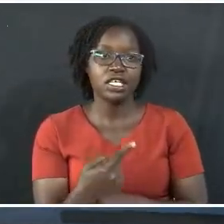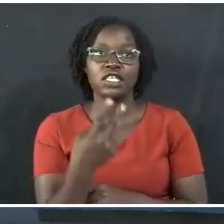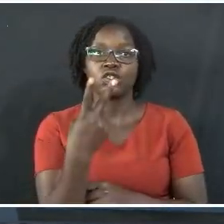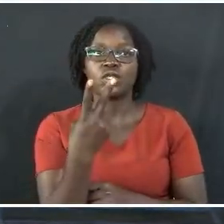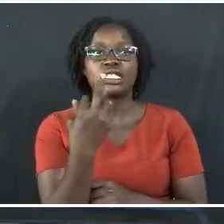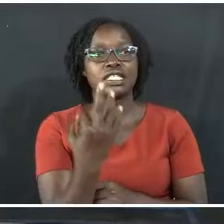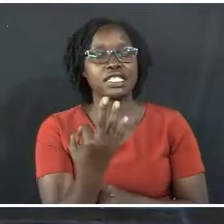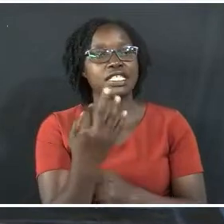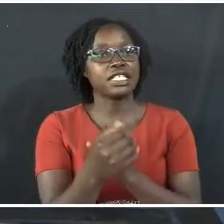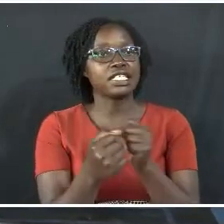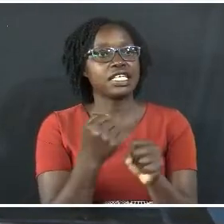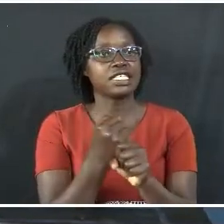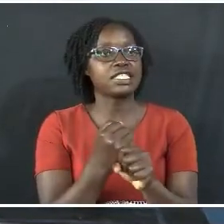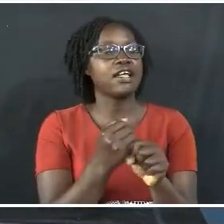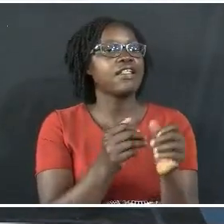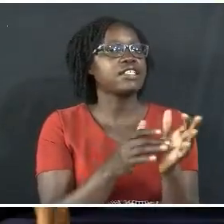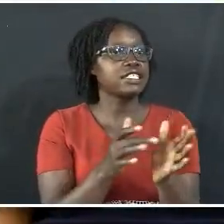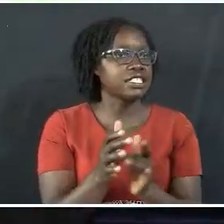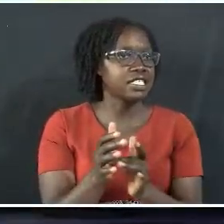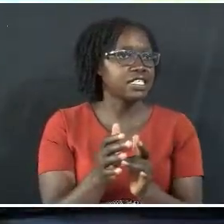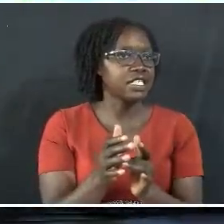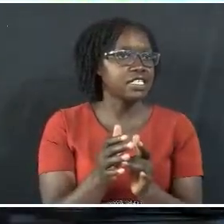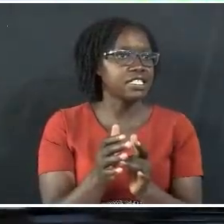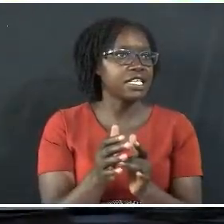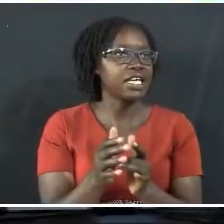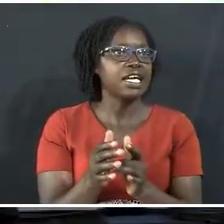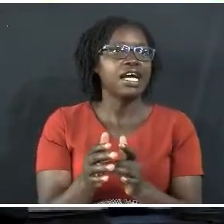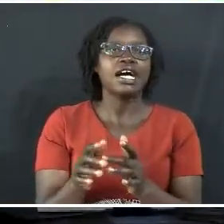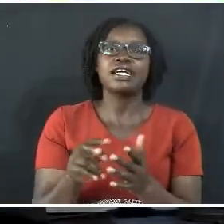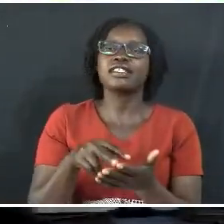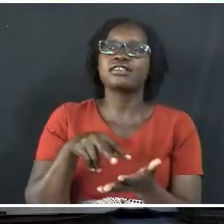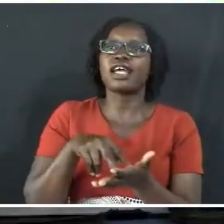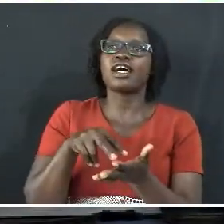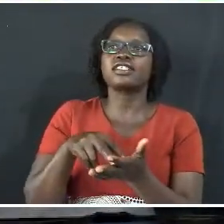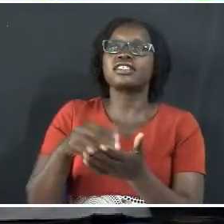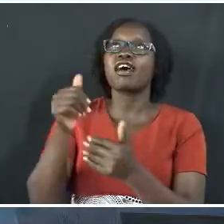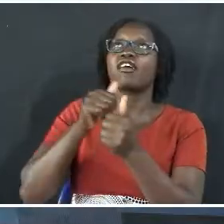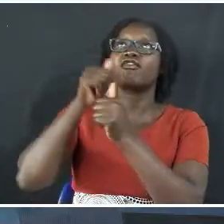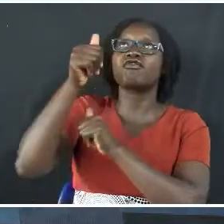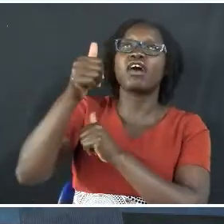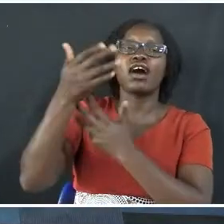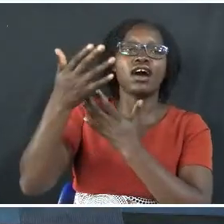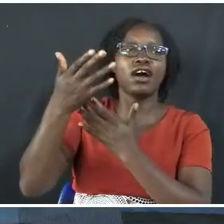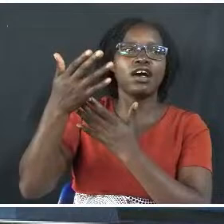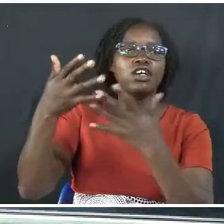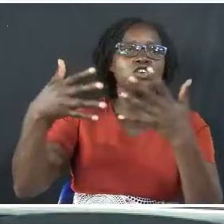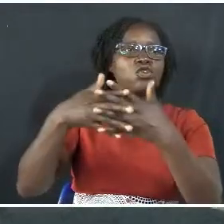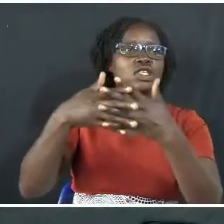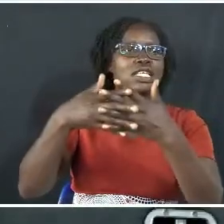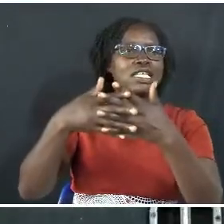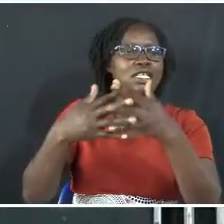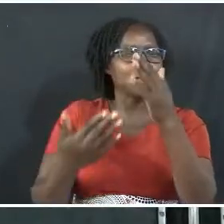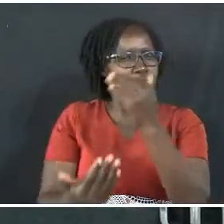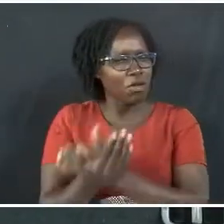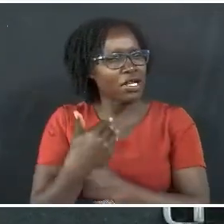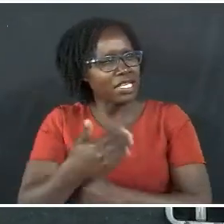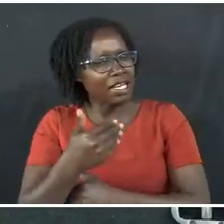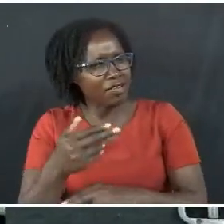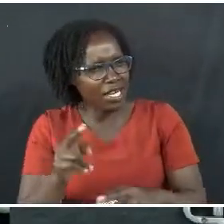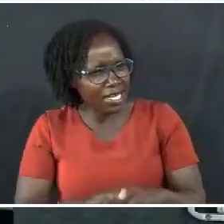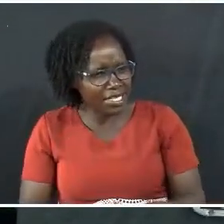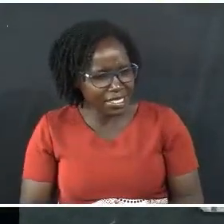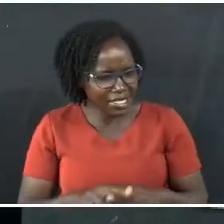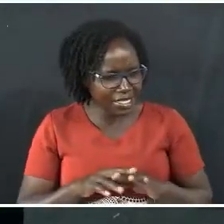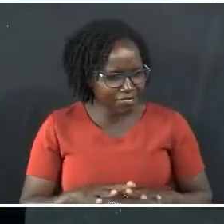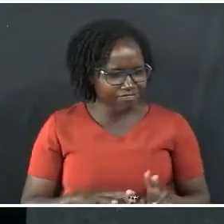2023 years, Jesus steps onto the step, to the gate every morning and sits